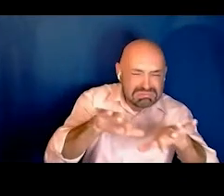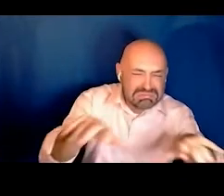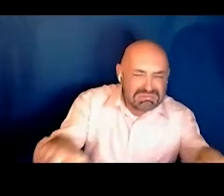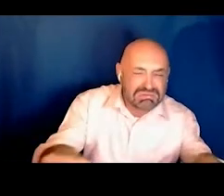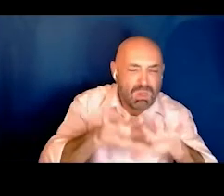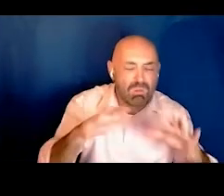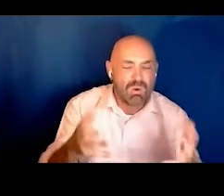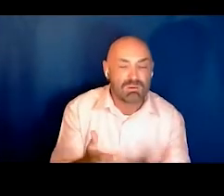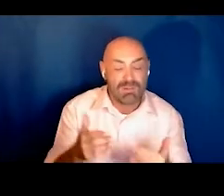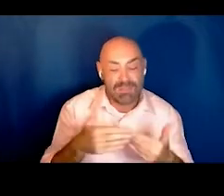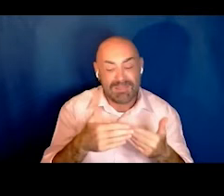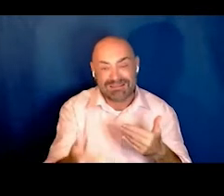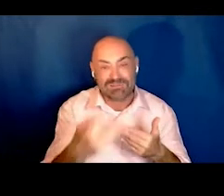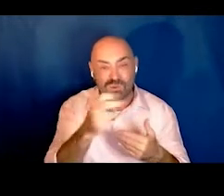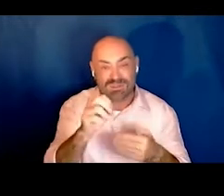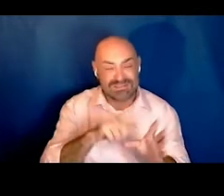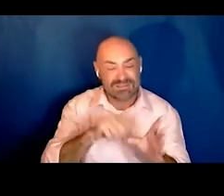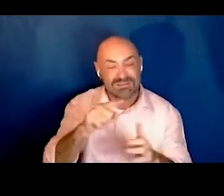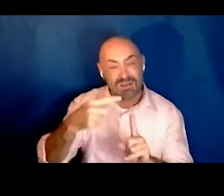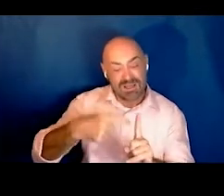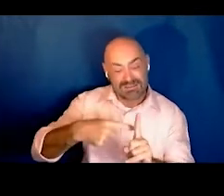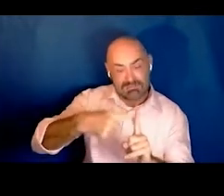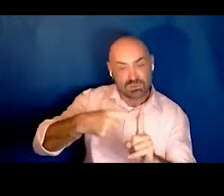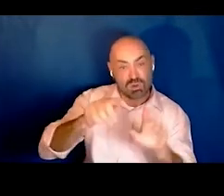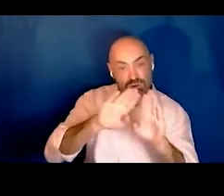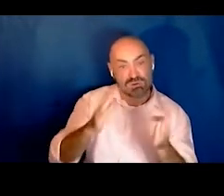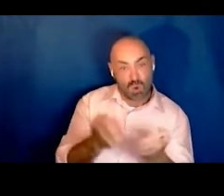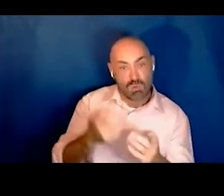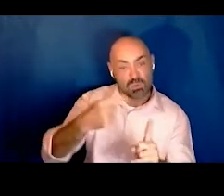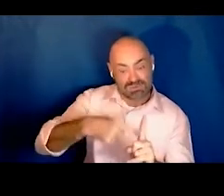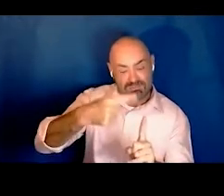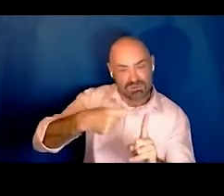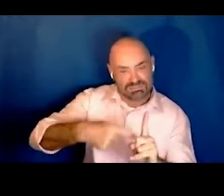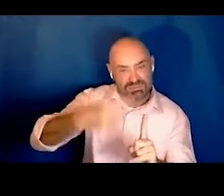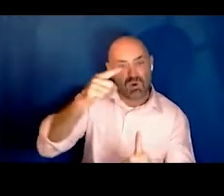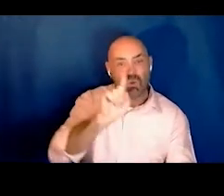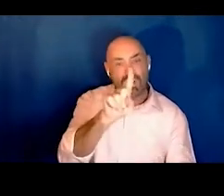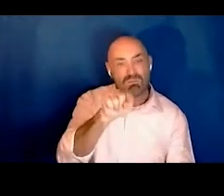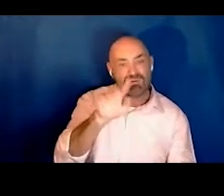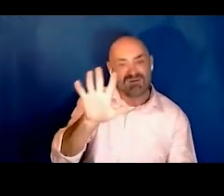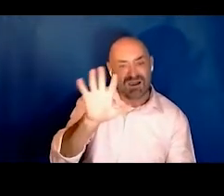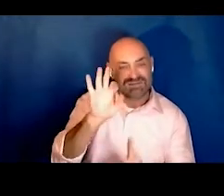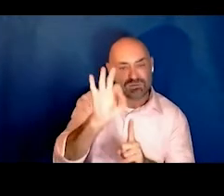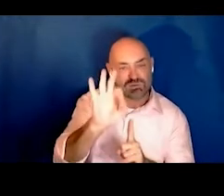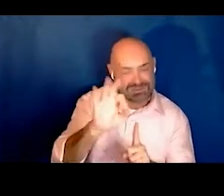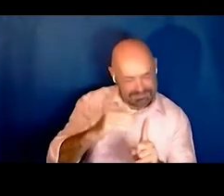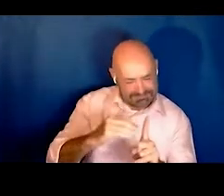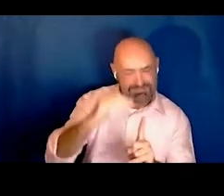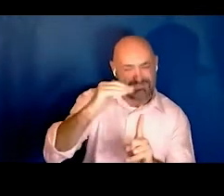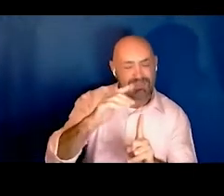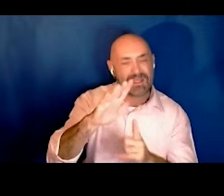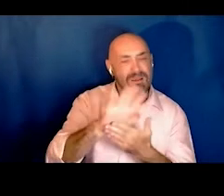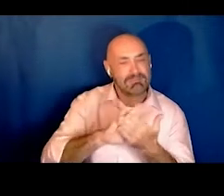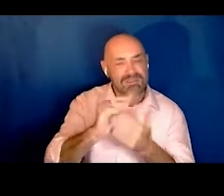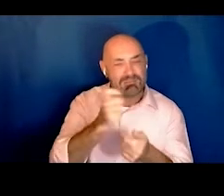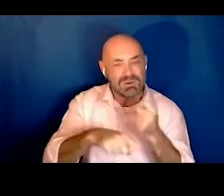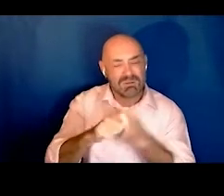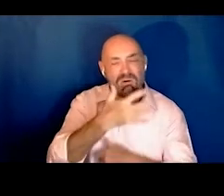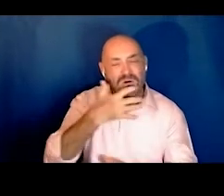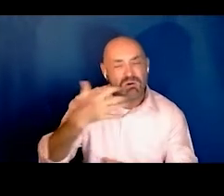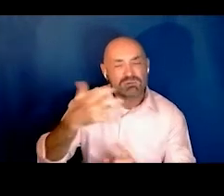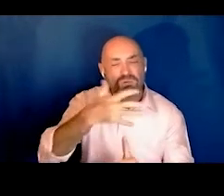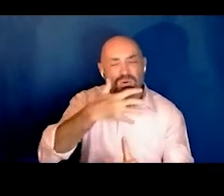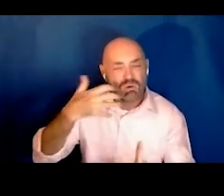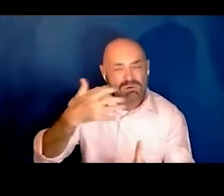next 20 years, global temperatures are expected to reach or exceed 1.5 degrees of warming. As global heating